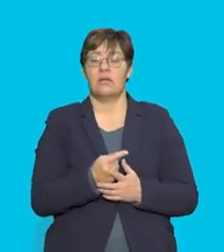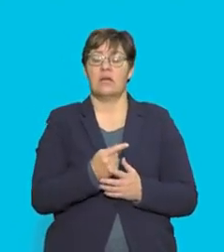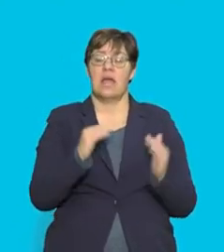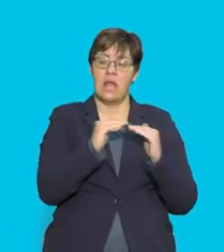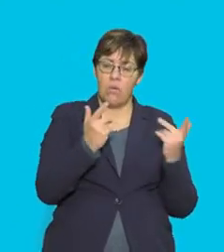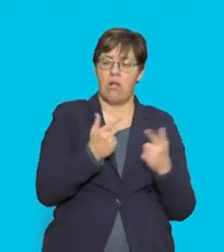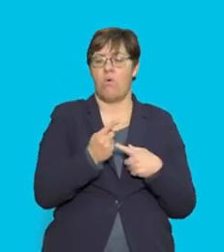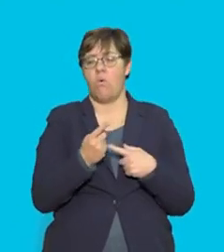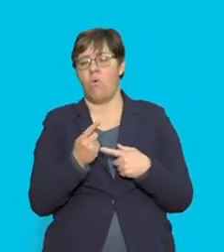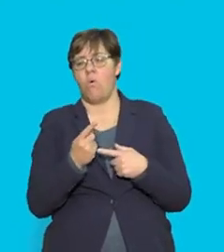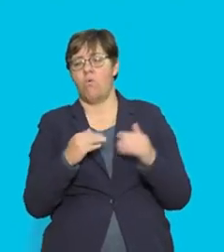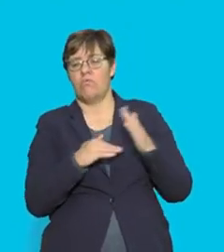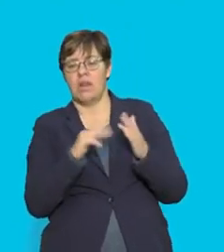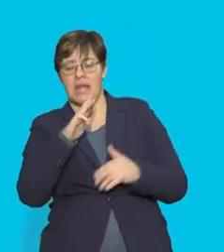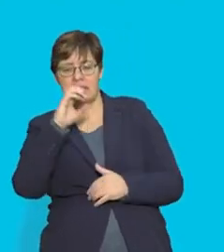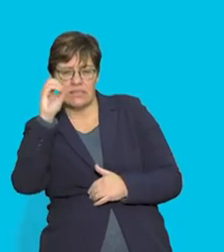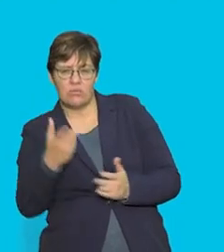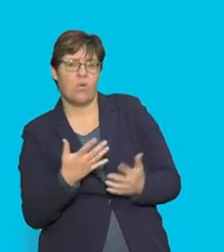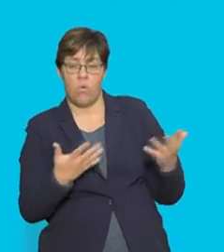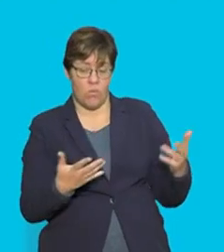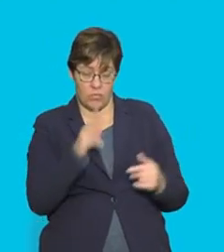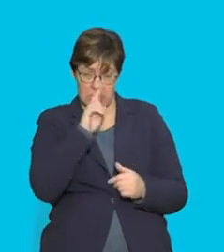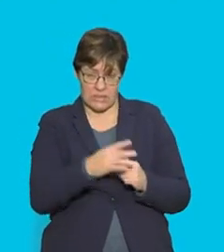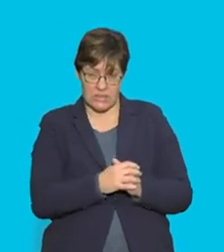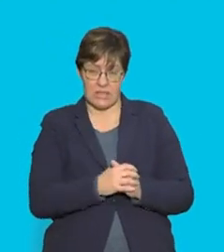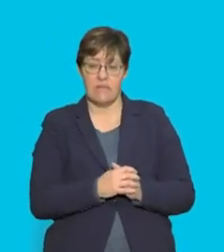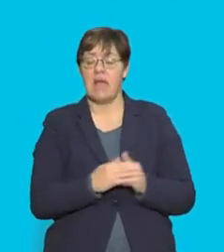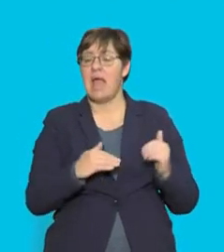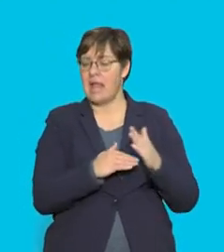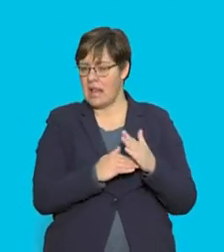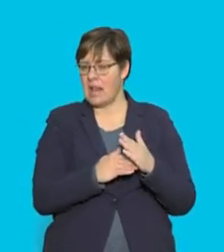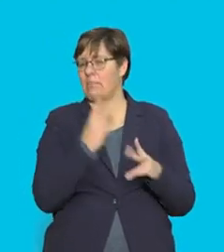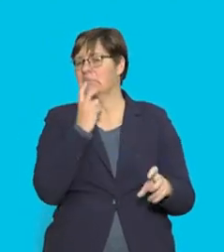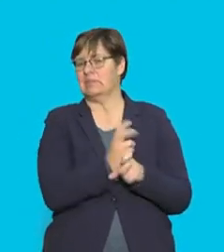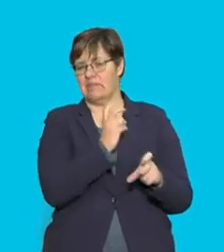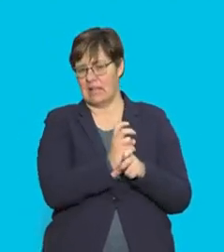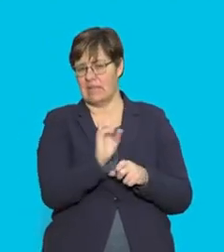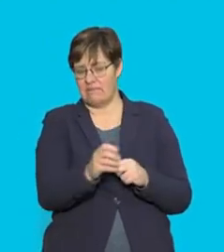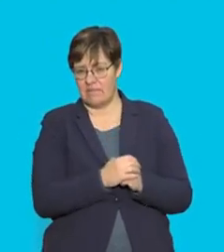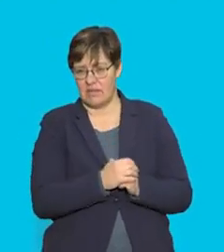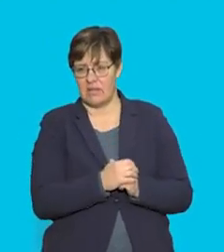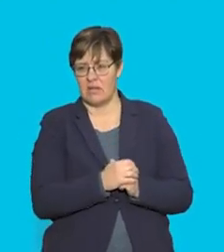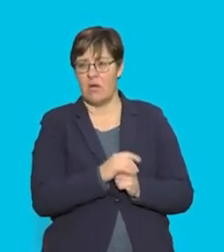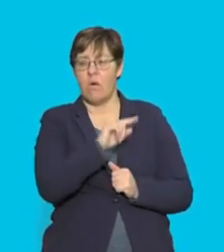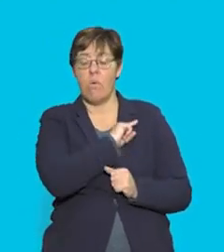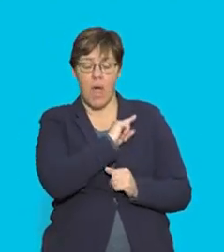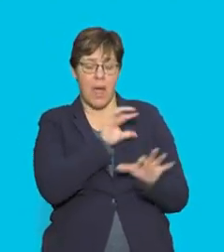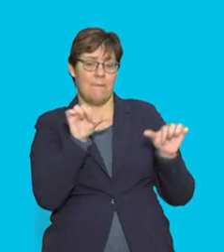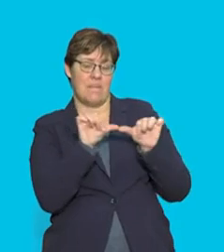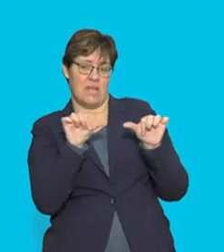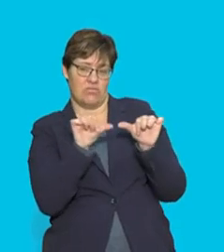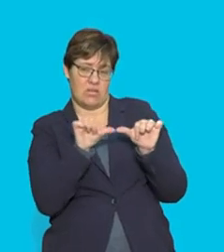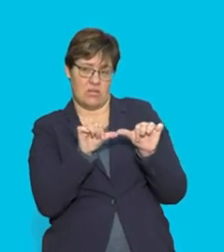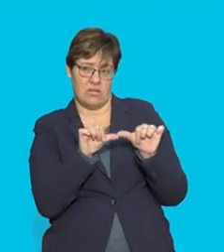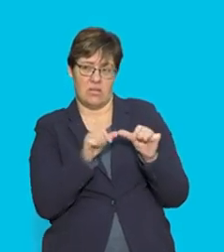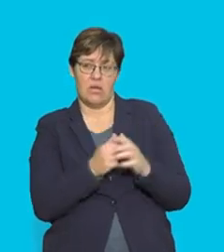at 90, or the diagonals bisect the angles. But with the angles, it will be a bit difficult because then we will need